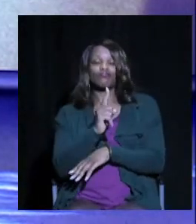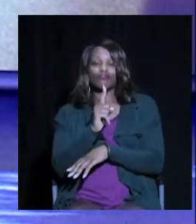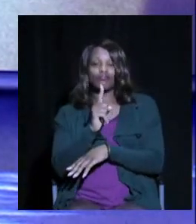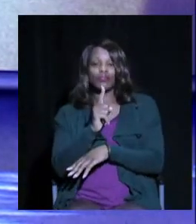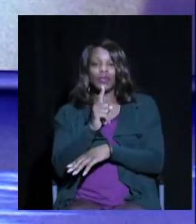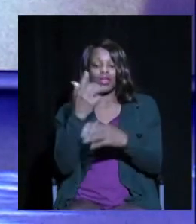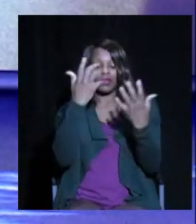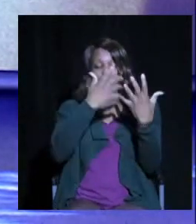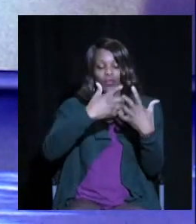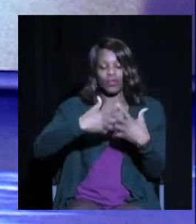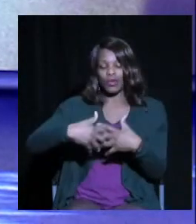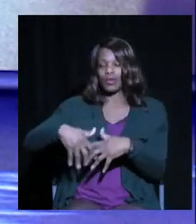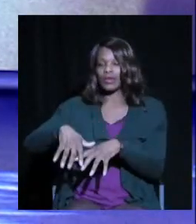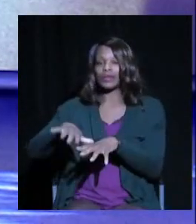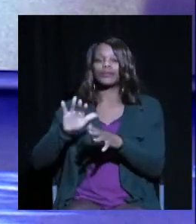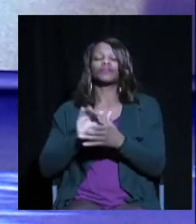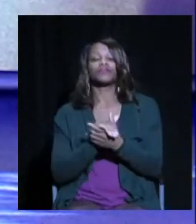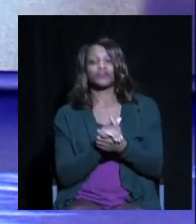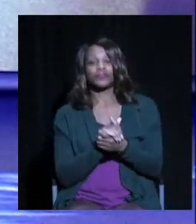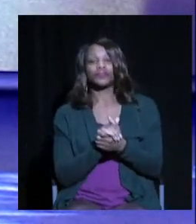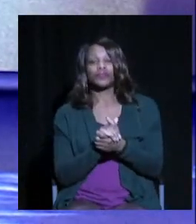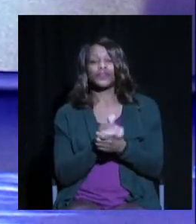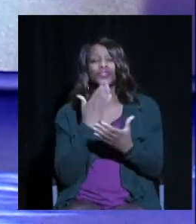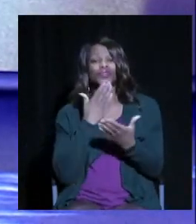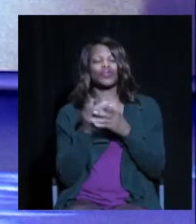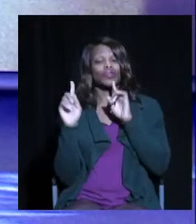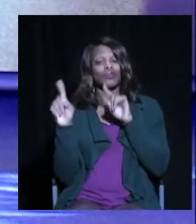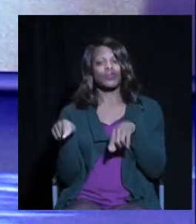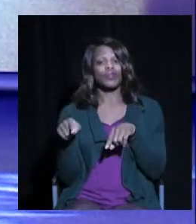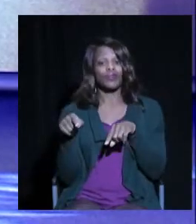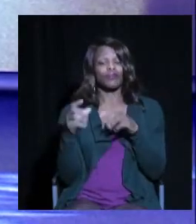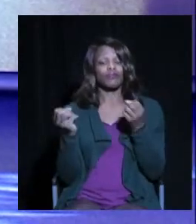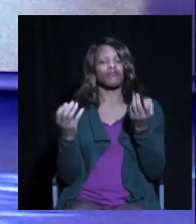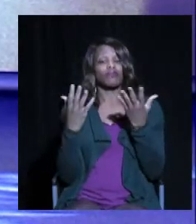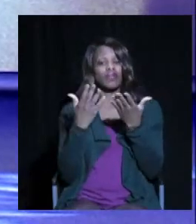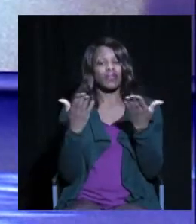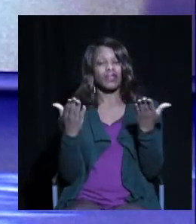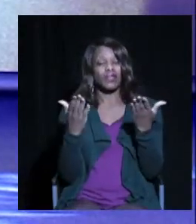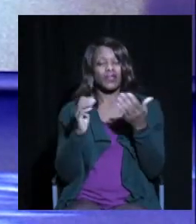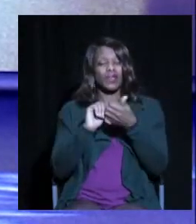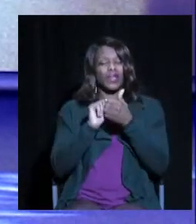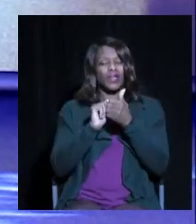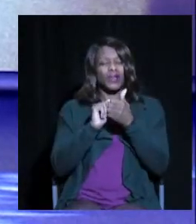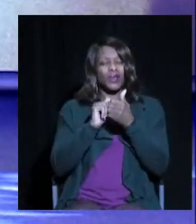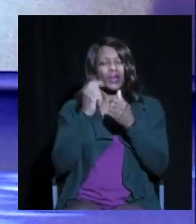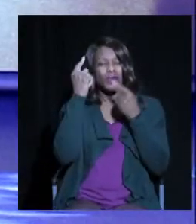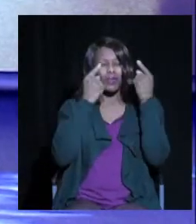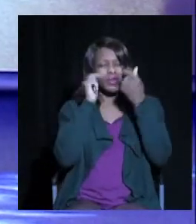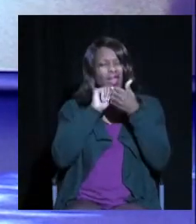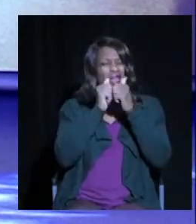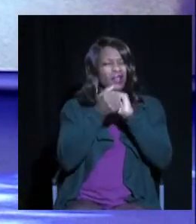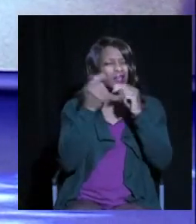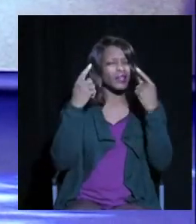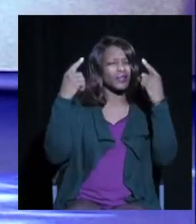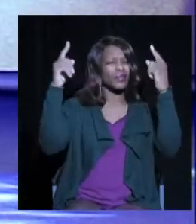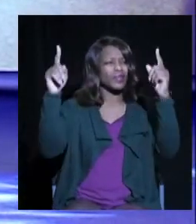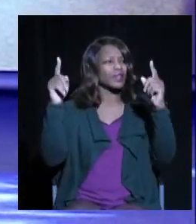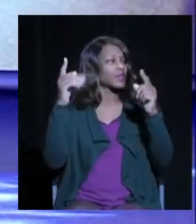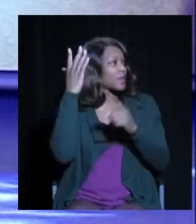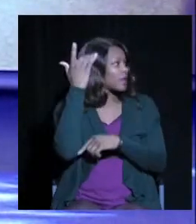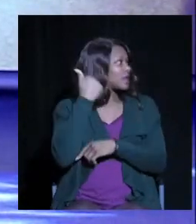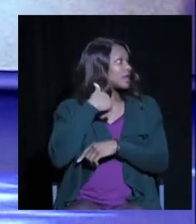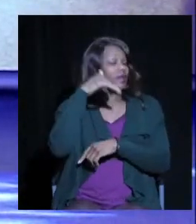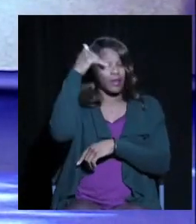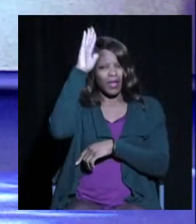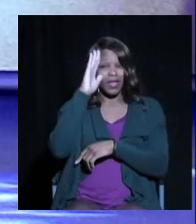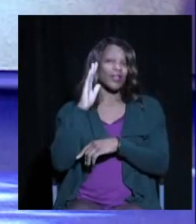will work and do it. Which is a good answer to many things that we wonder how possibly they could work out because God is going to